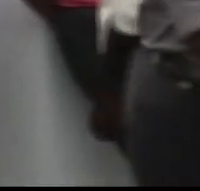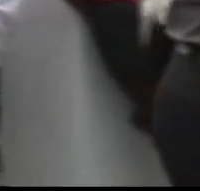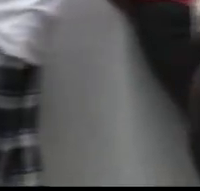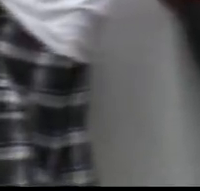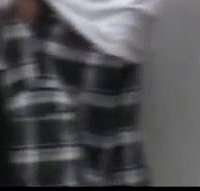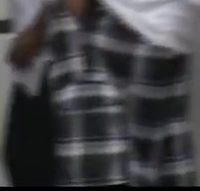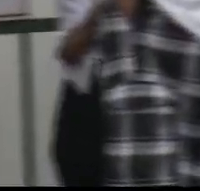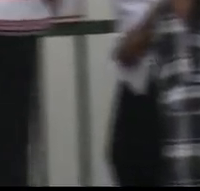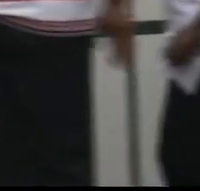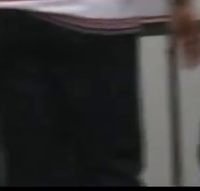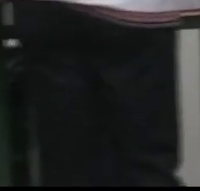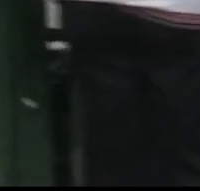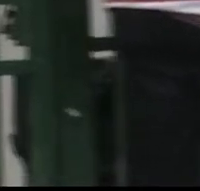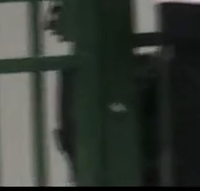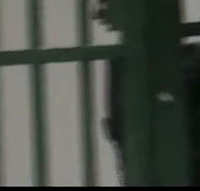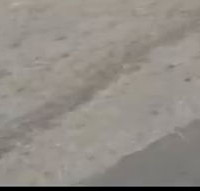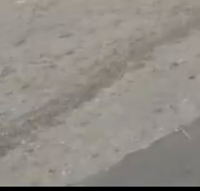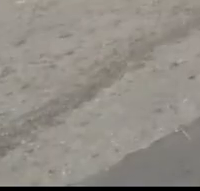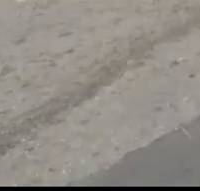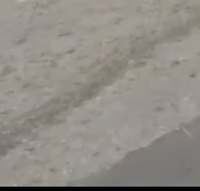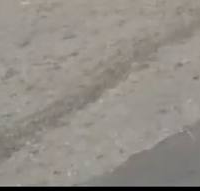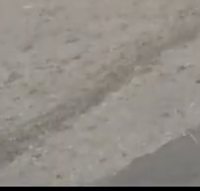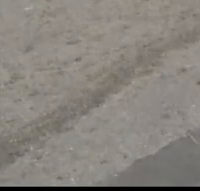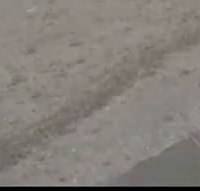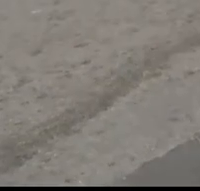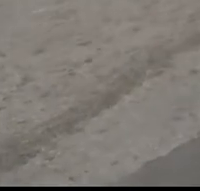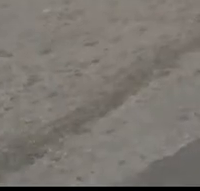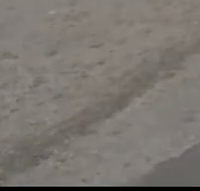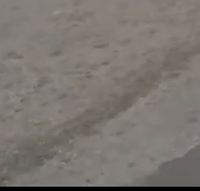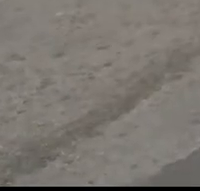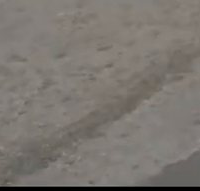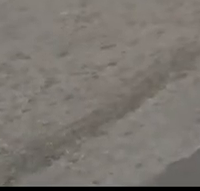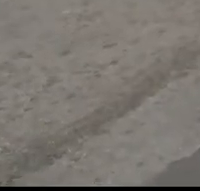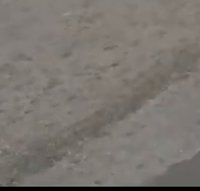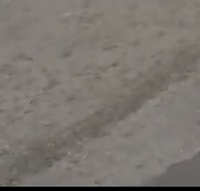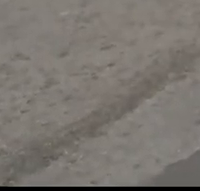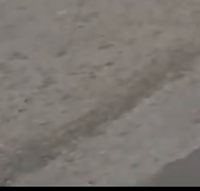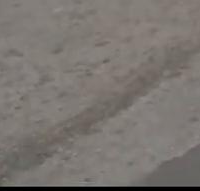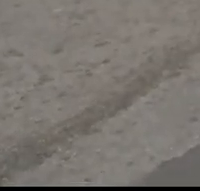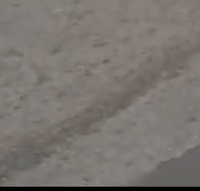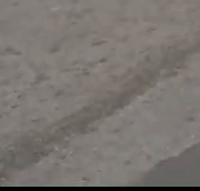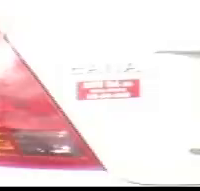Relatives of those killed in that Fox Hill mass shooting come to grips with their deaths.